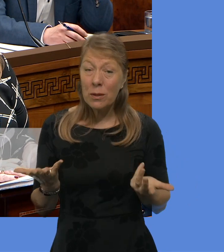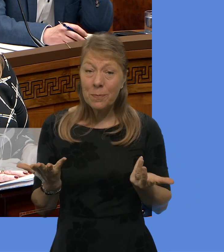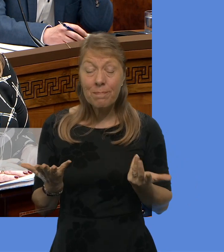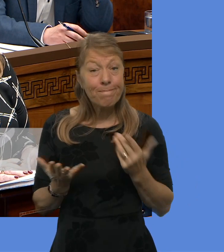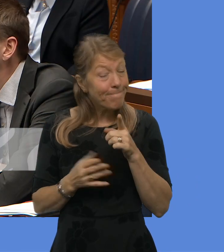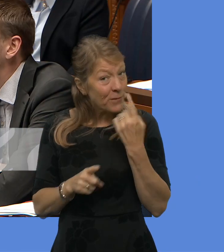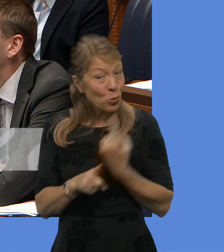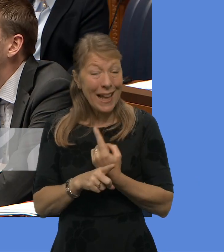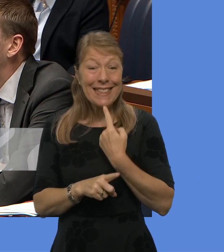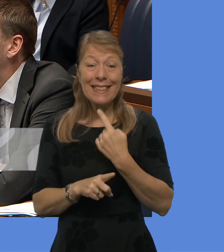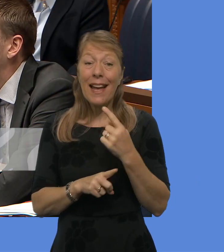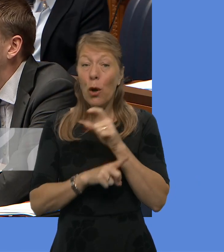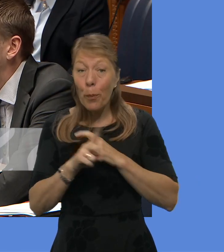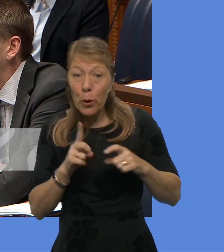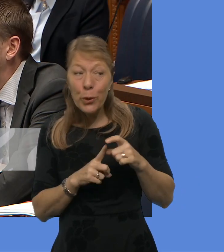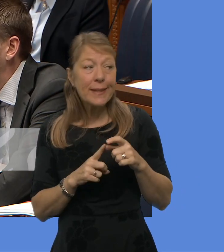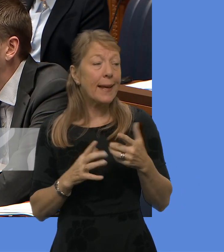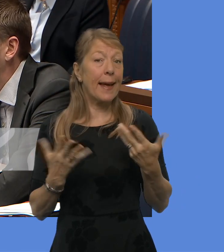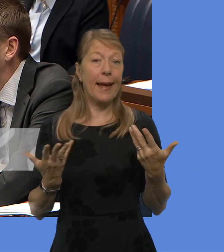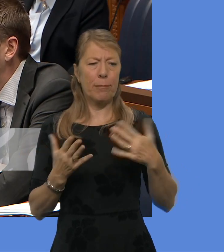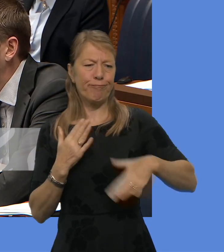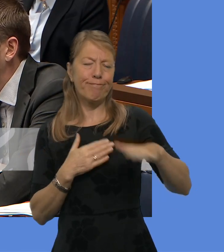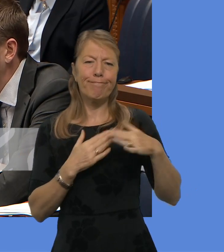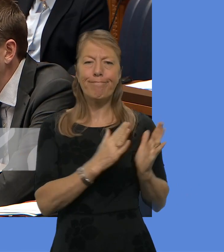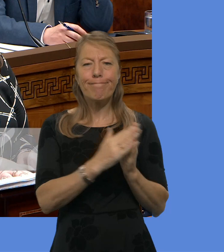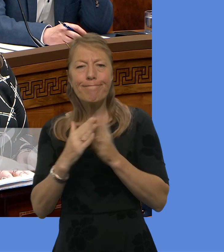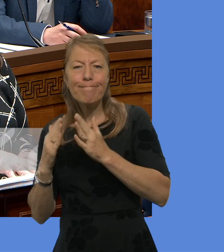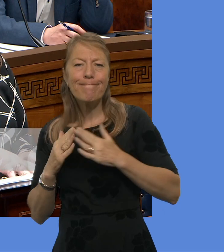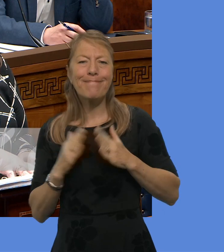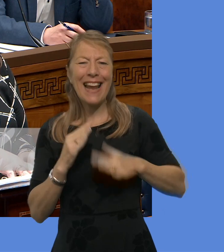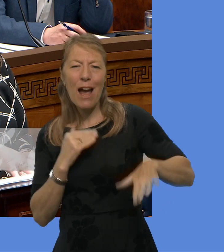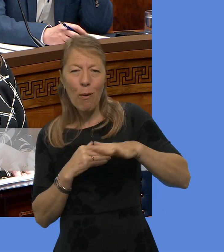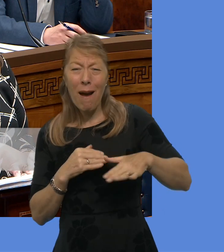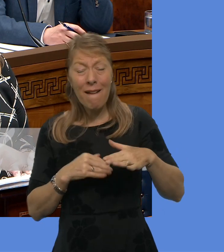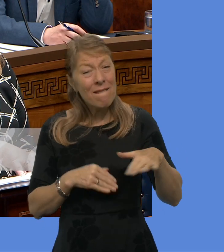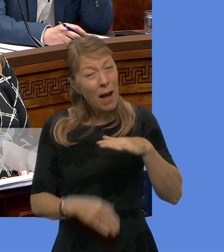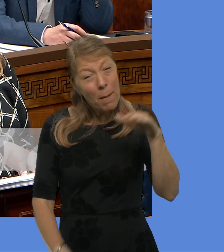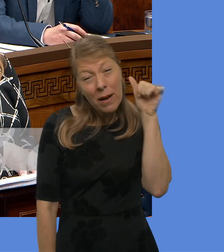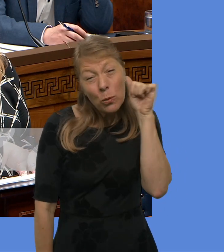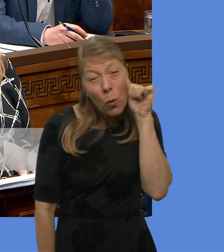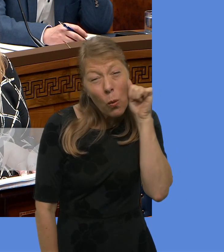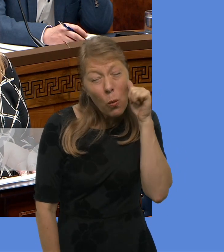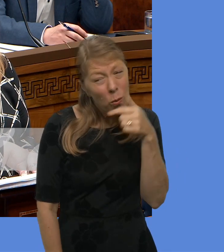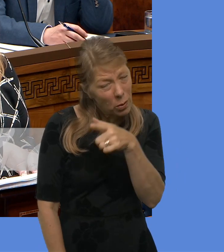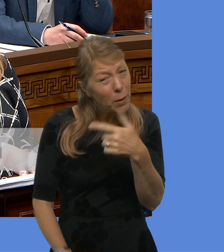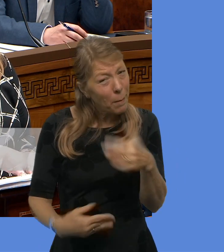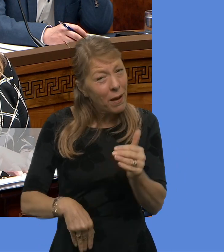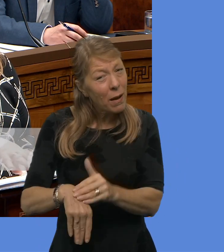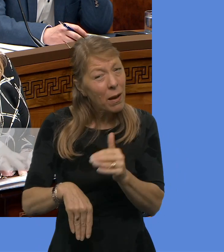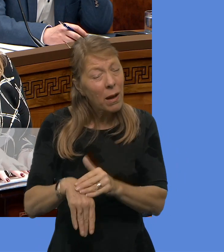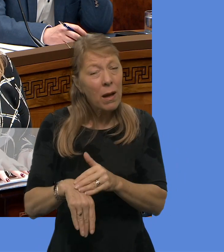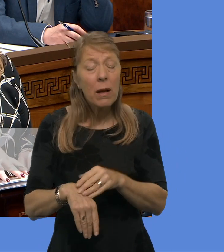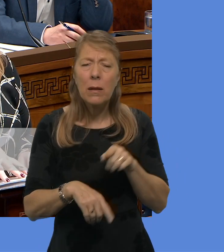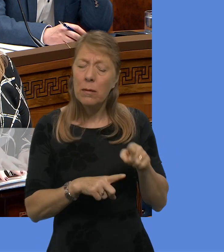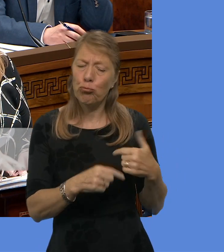families, are cognizant of the impact that young people can have when they are potentially getting involved in activity that could bring them to the attention of the police